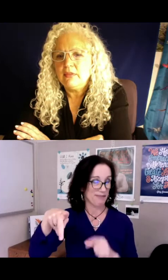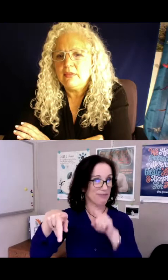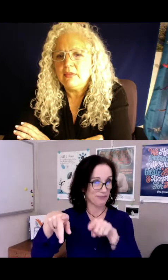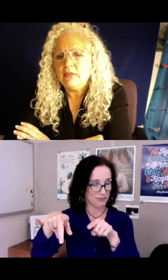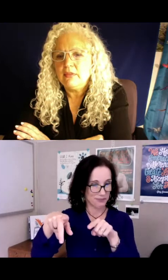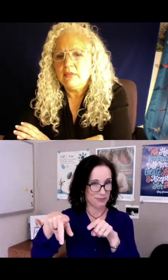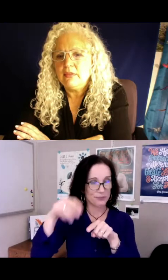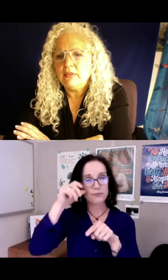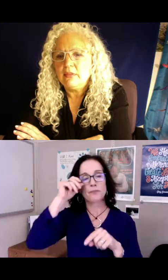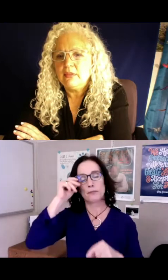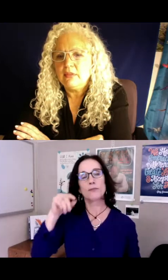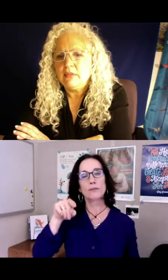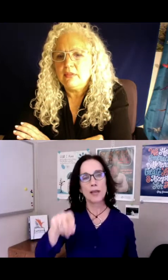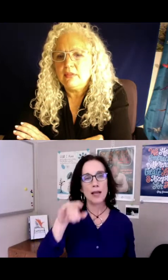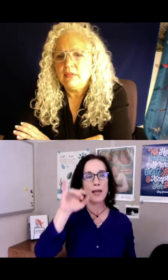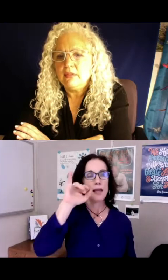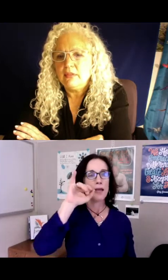That's IEP.